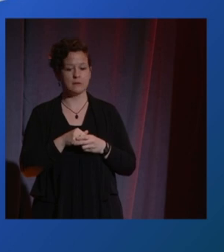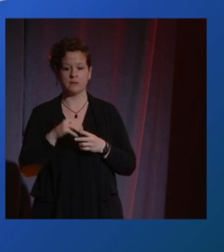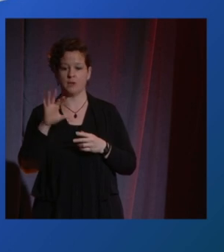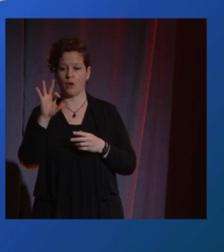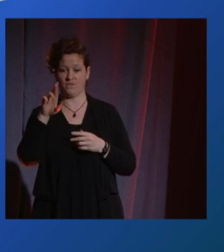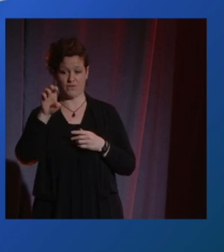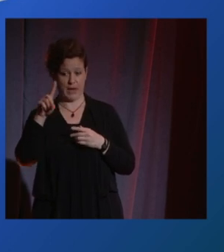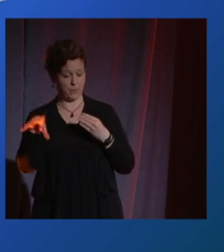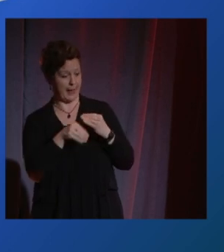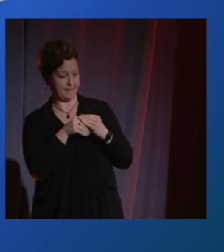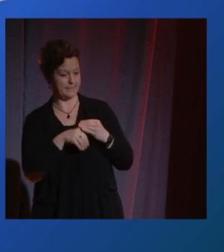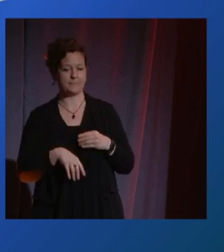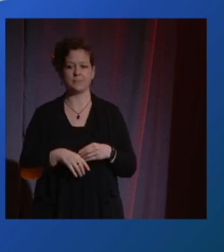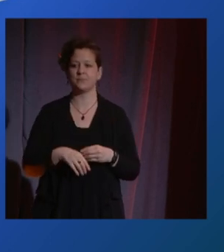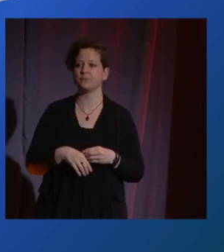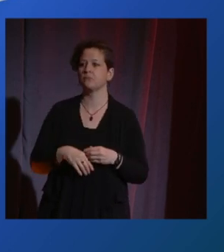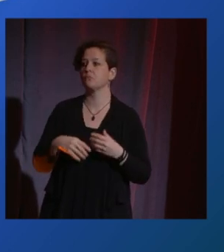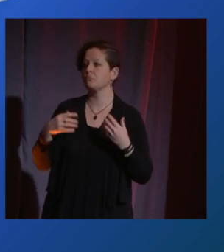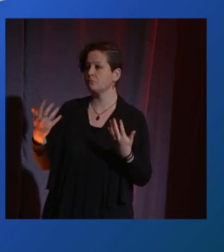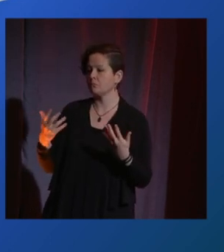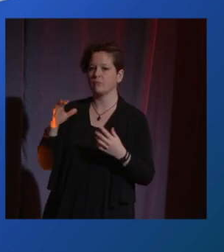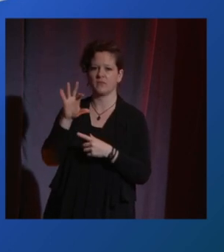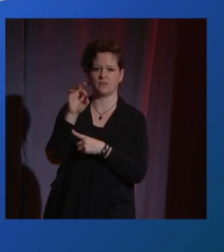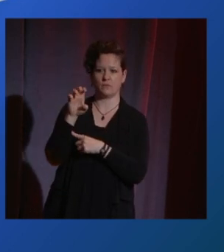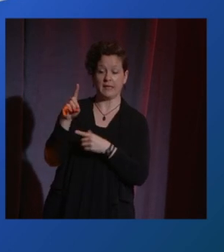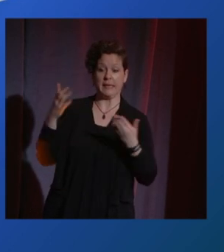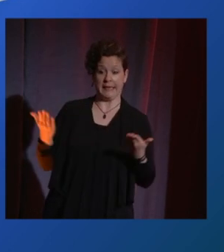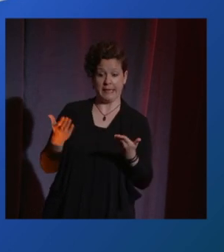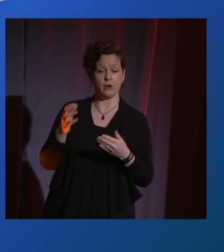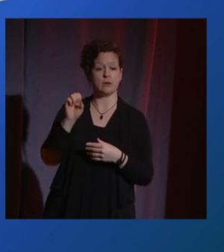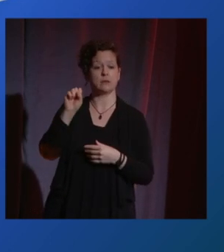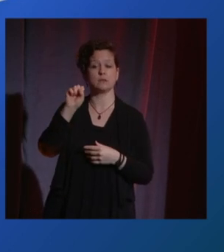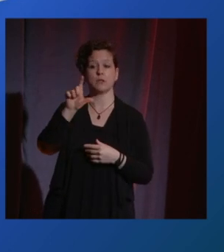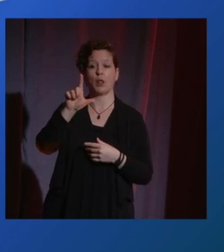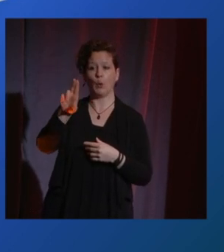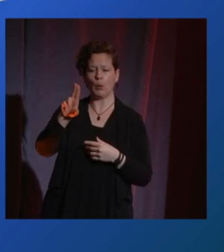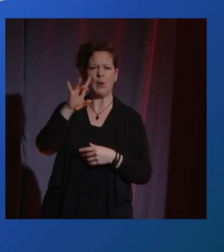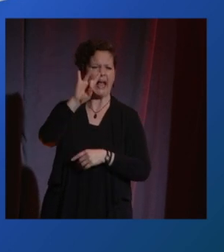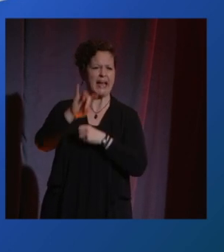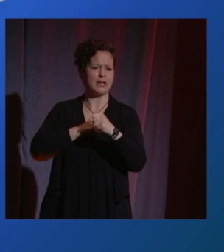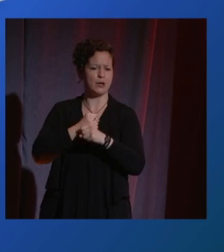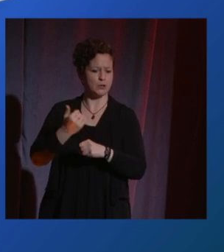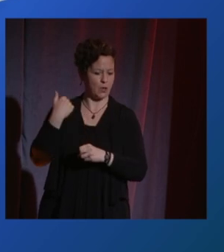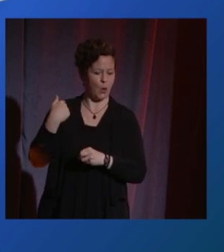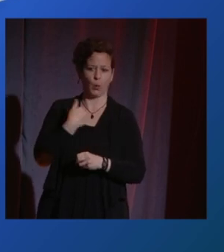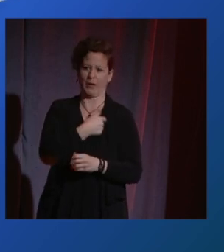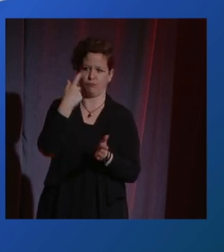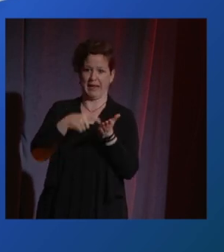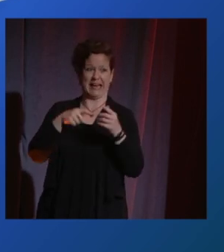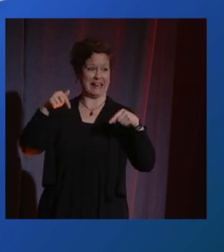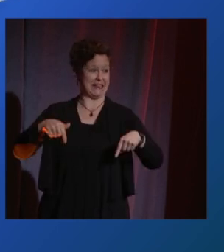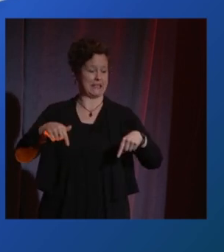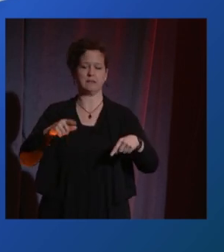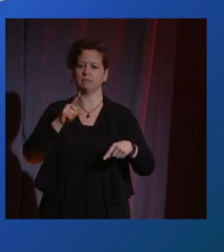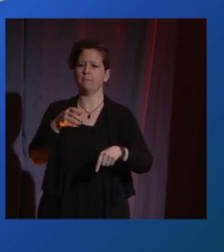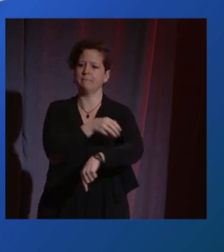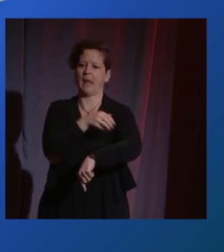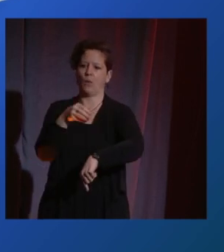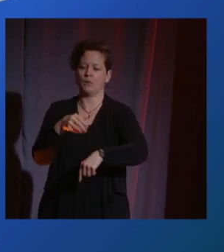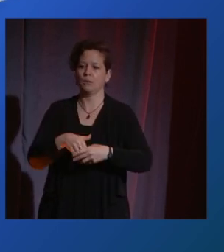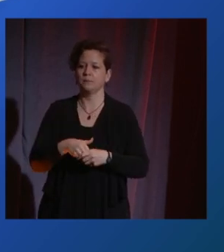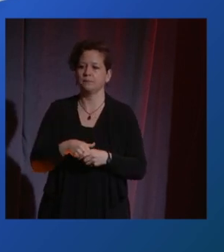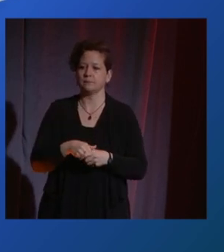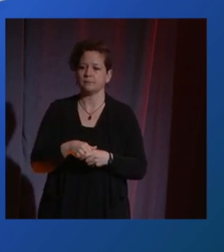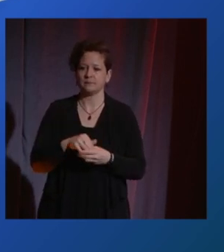and using St Louis University as an example about eight years ago we realized how powerful this was how important it is